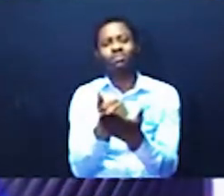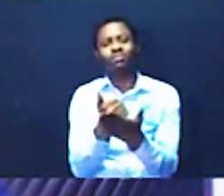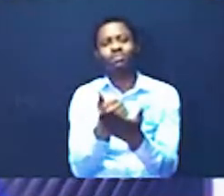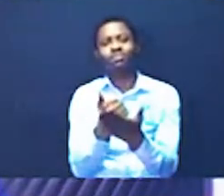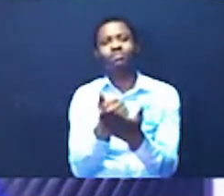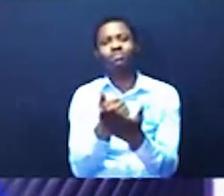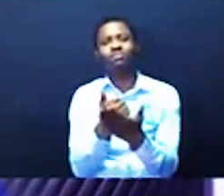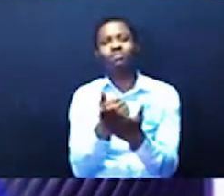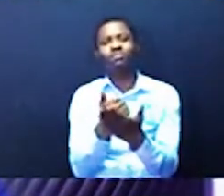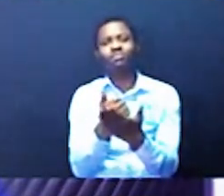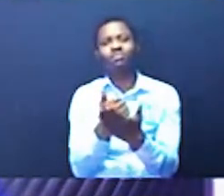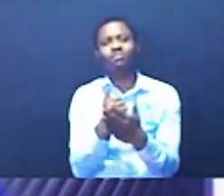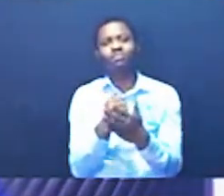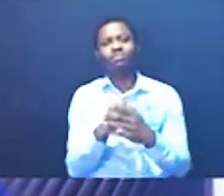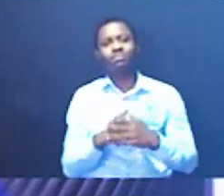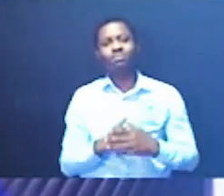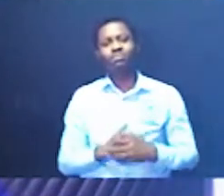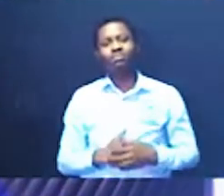See,